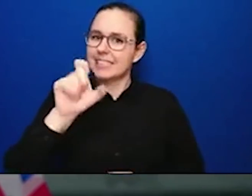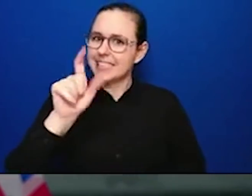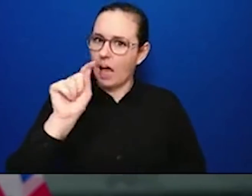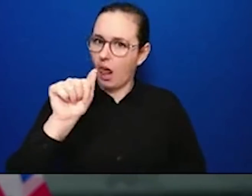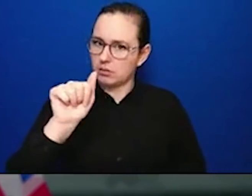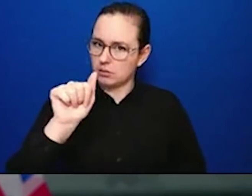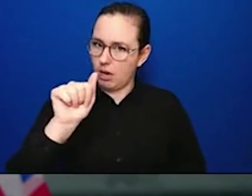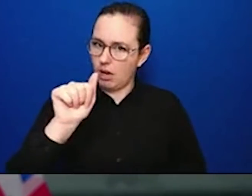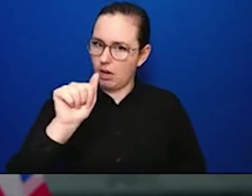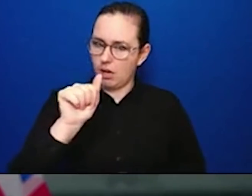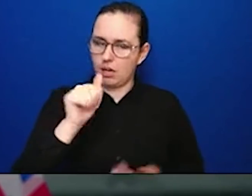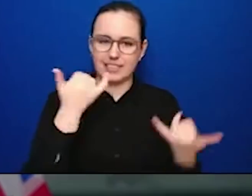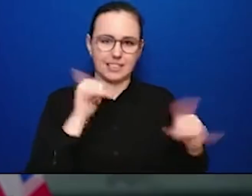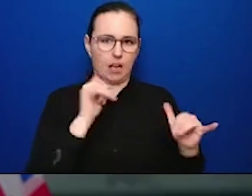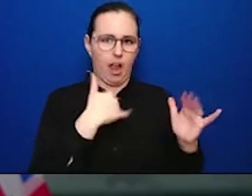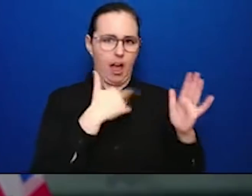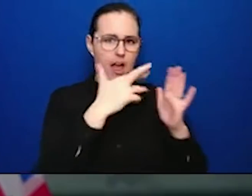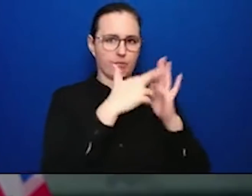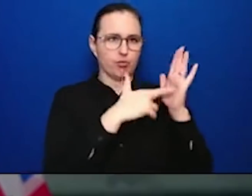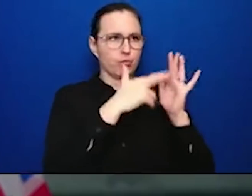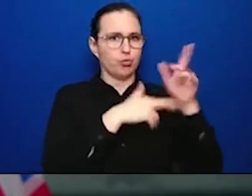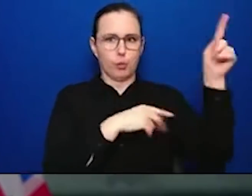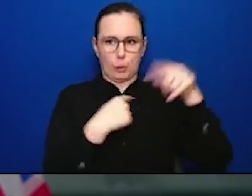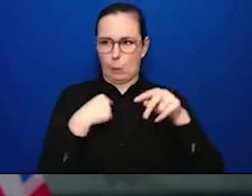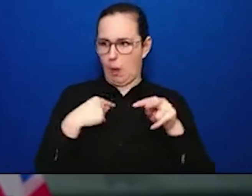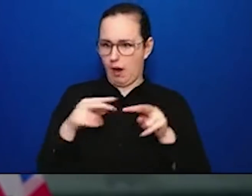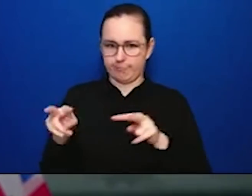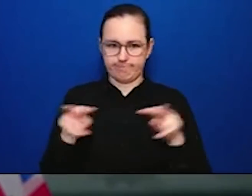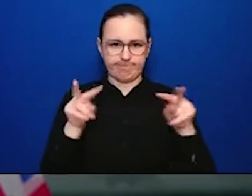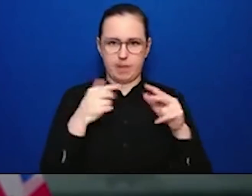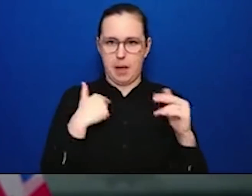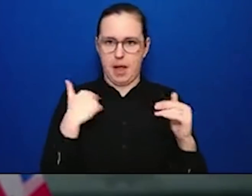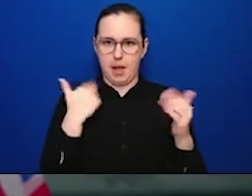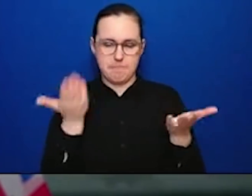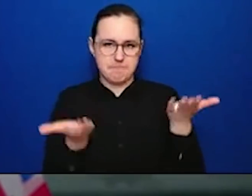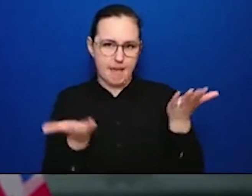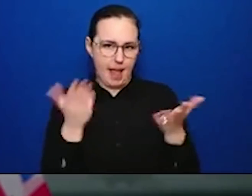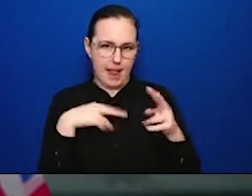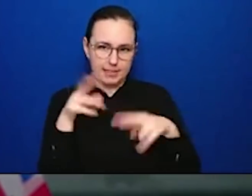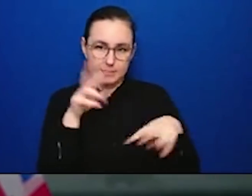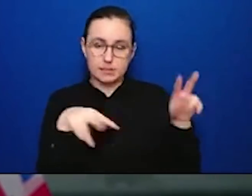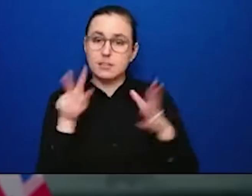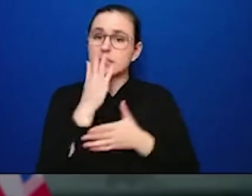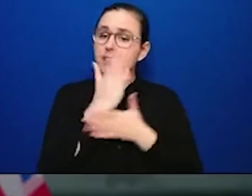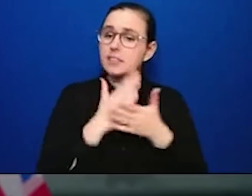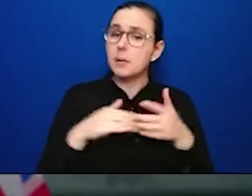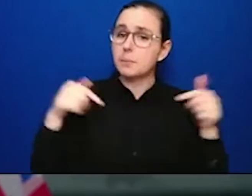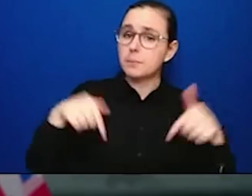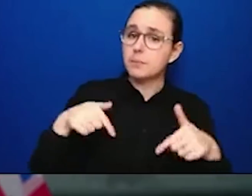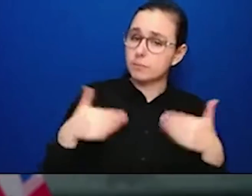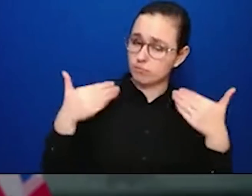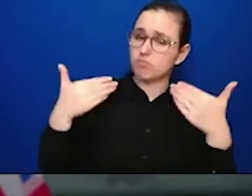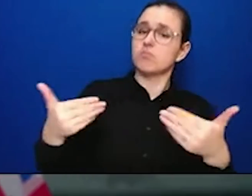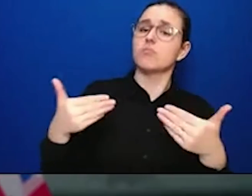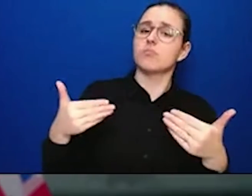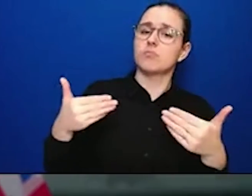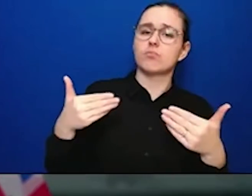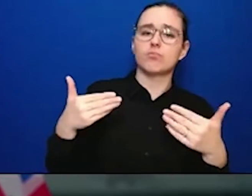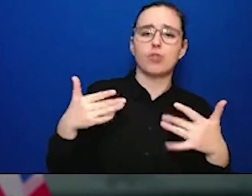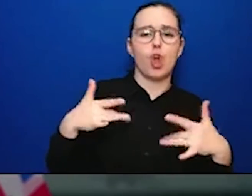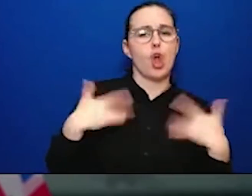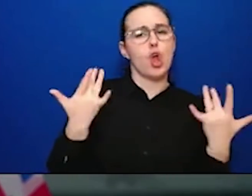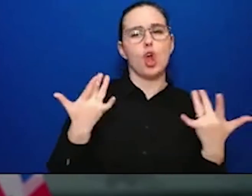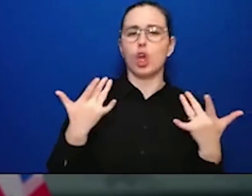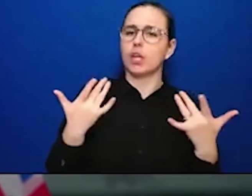that balance. I think we did a number of things earlier, including focusing on booster shots on the people who